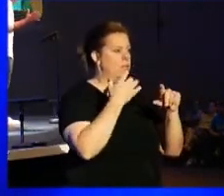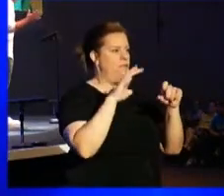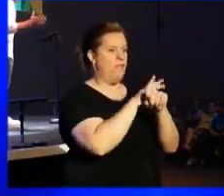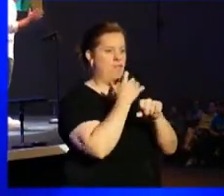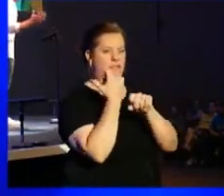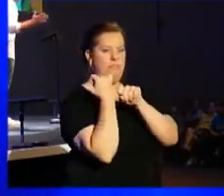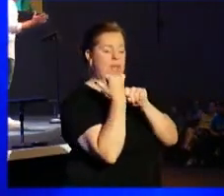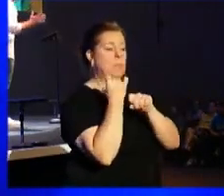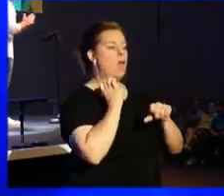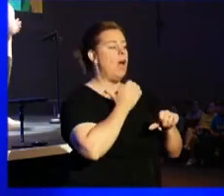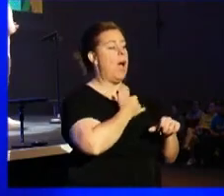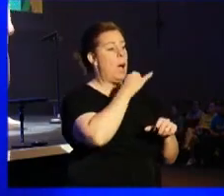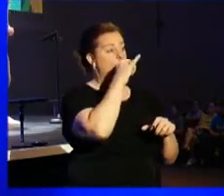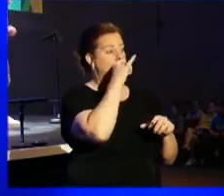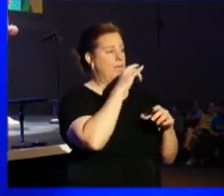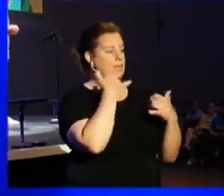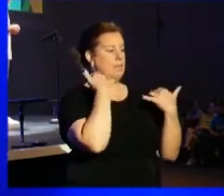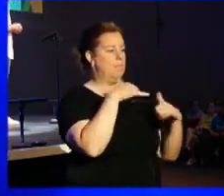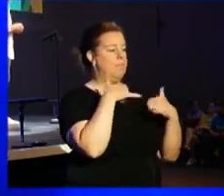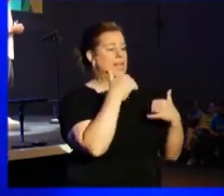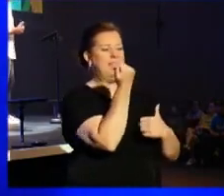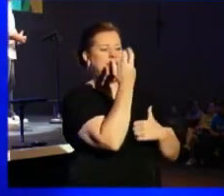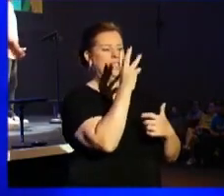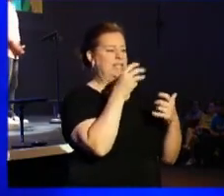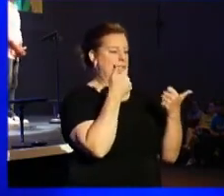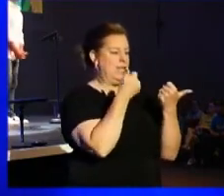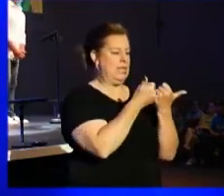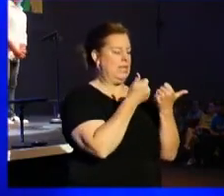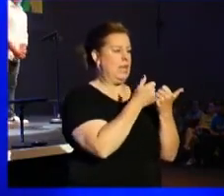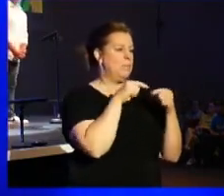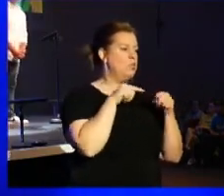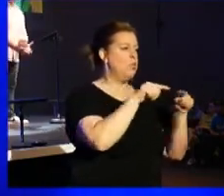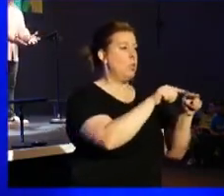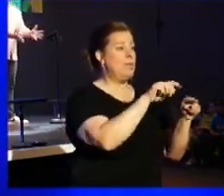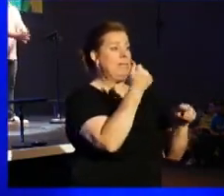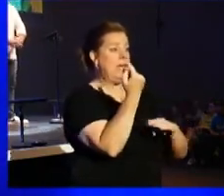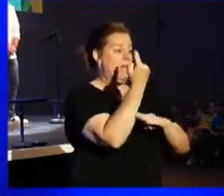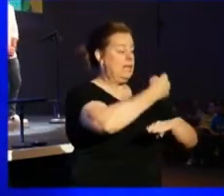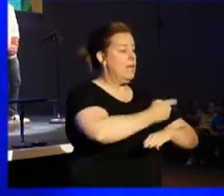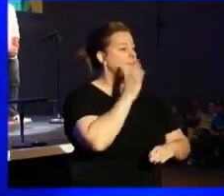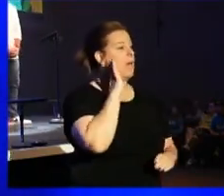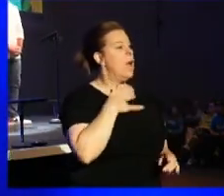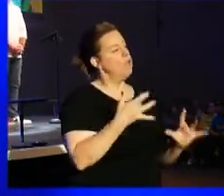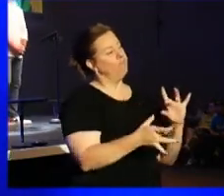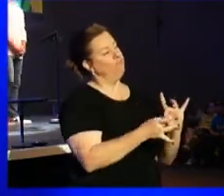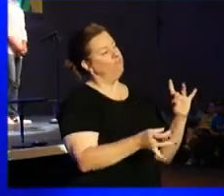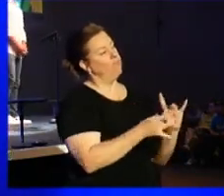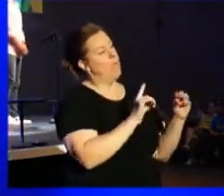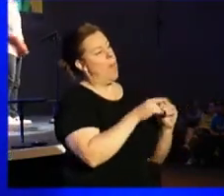16 games in 10 straight days. And I would make comments about umpires